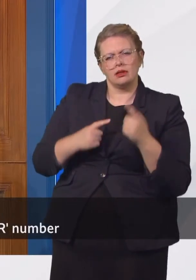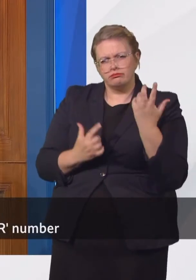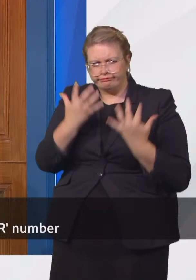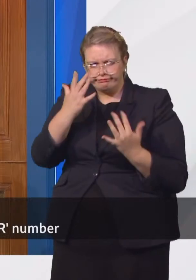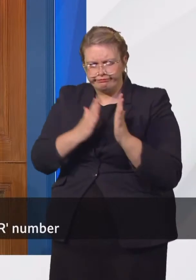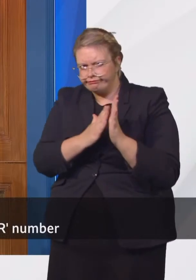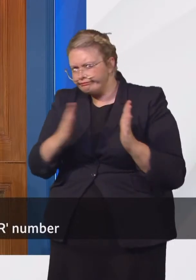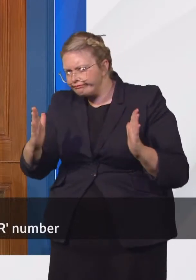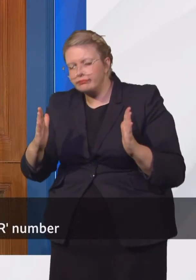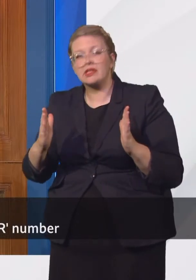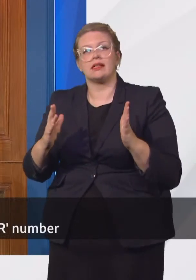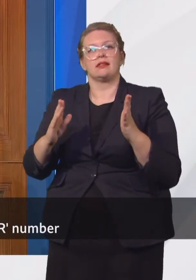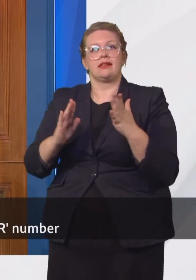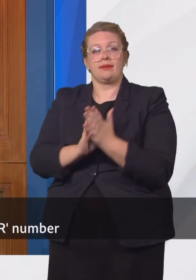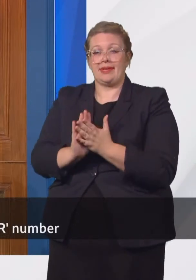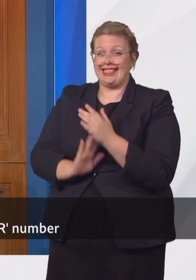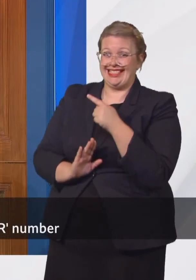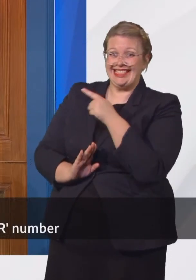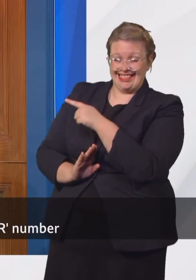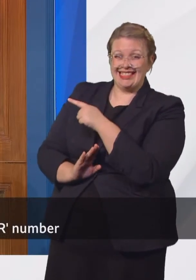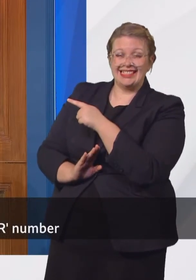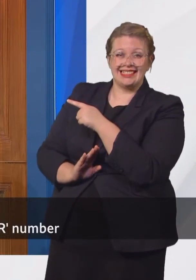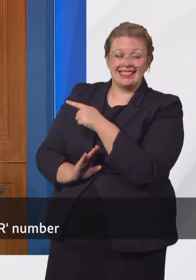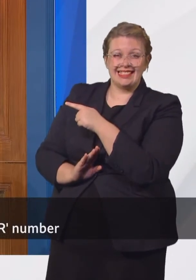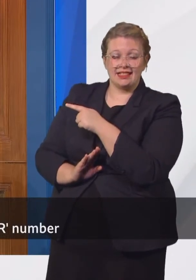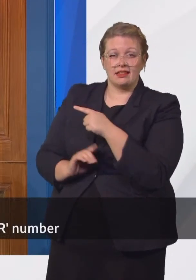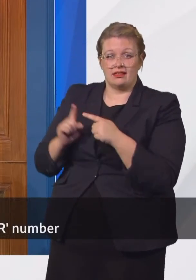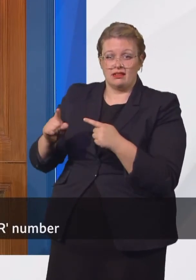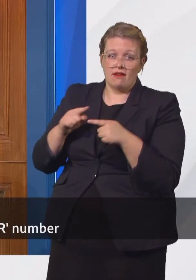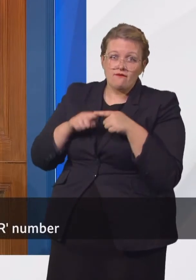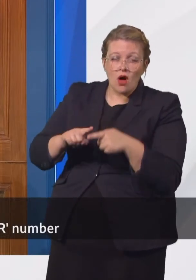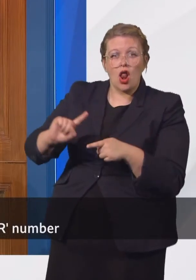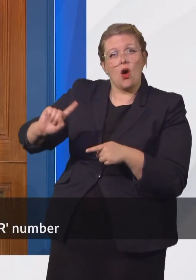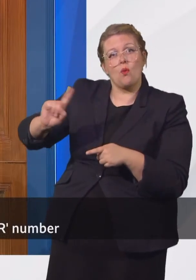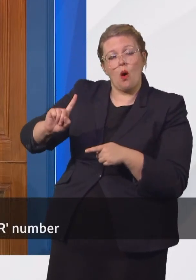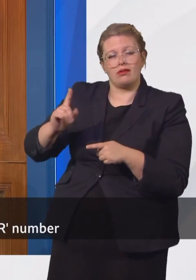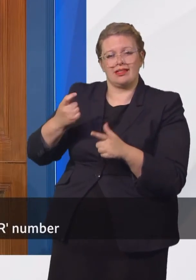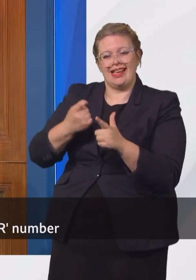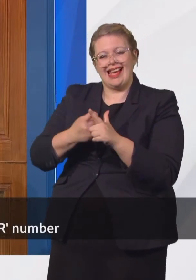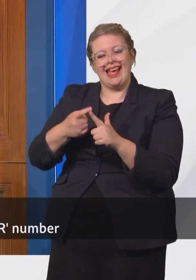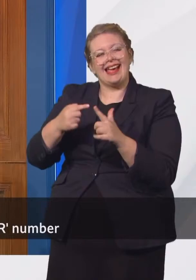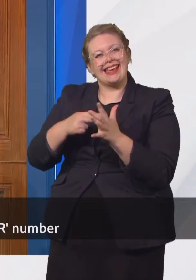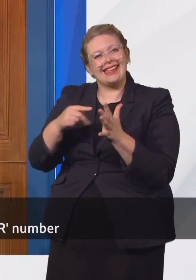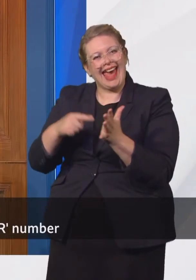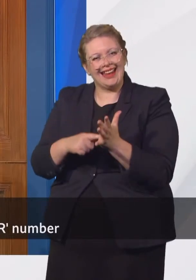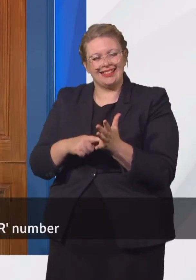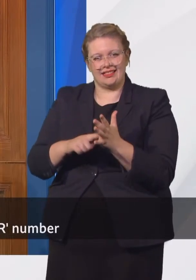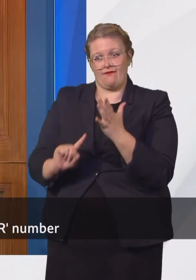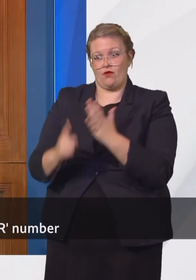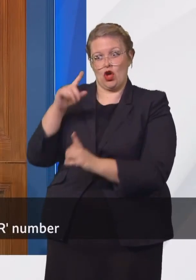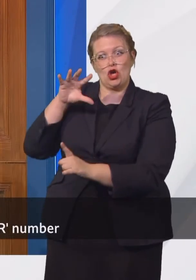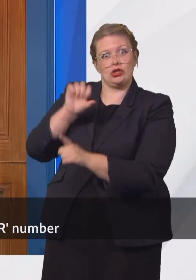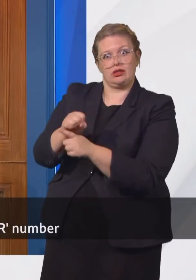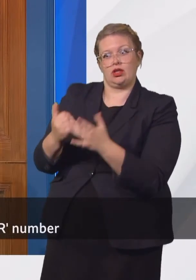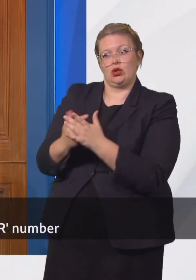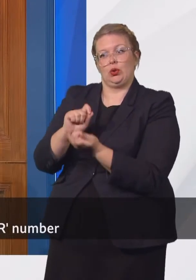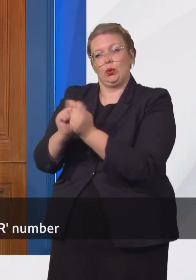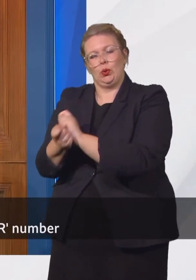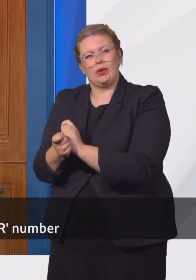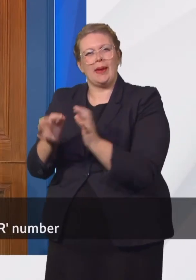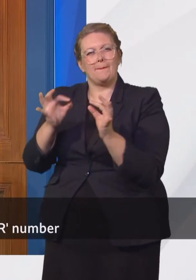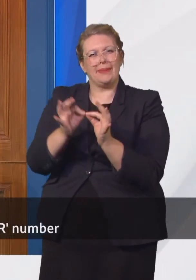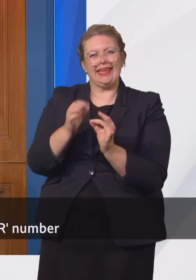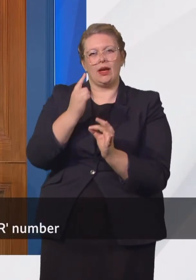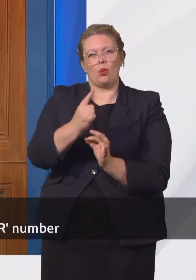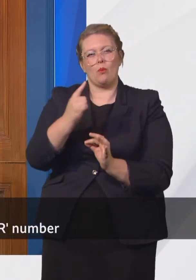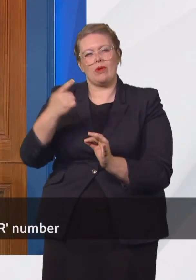after Christmas, they are generated against the Kent B117 variant virus. And